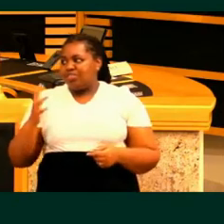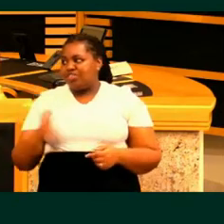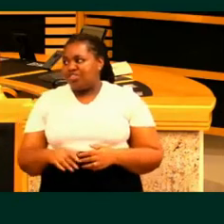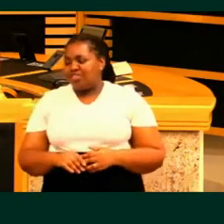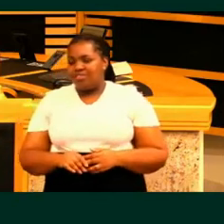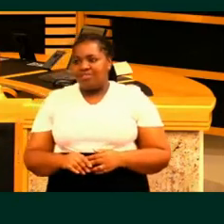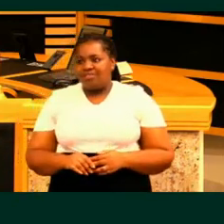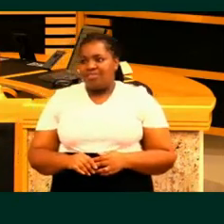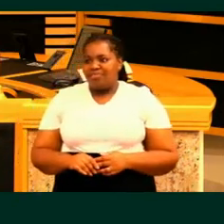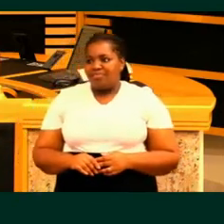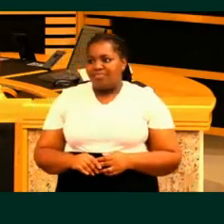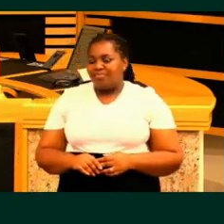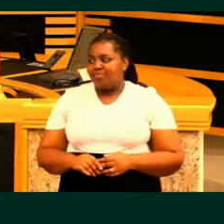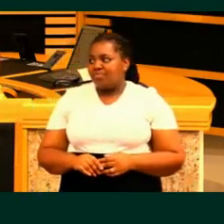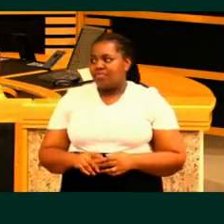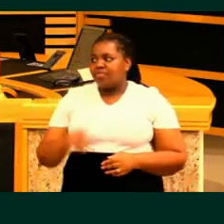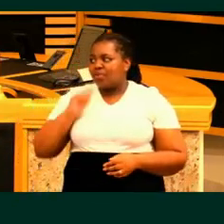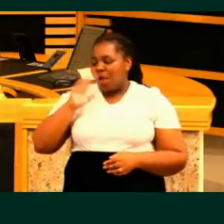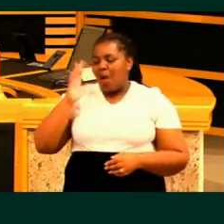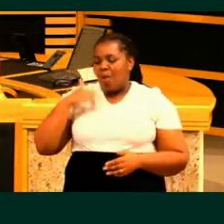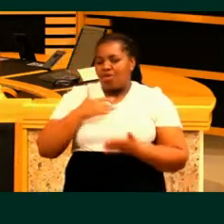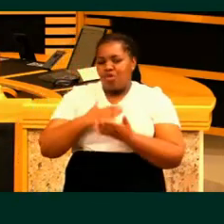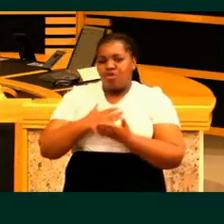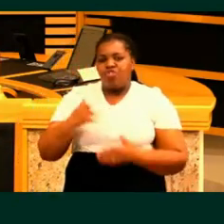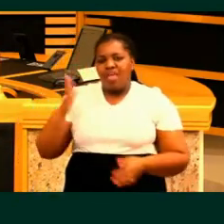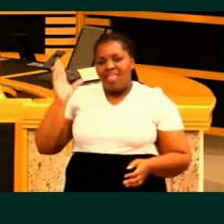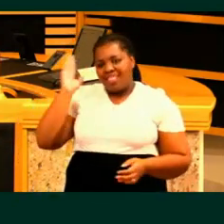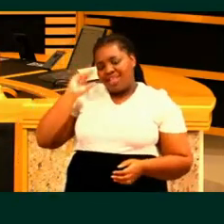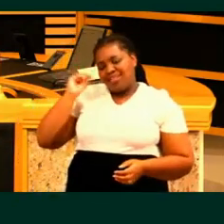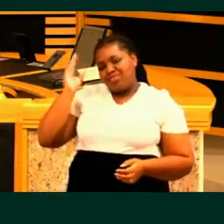time I was going to share an